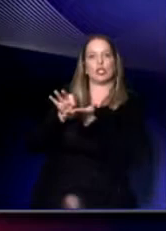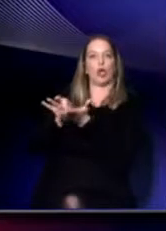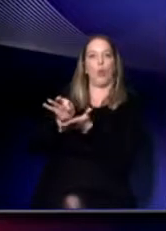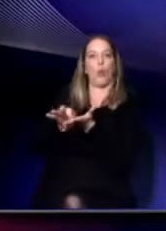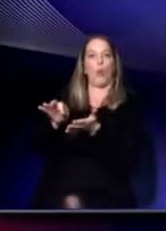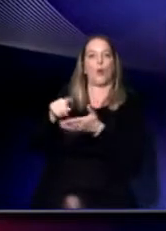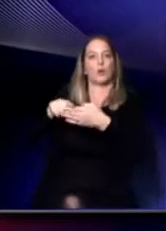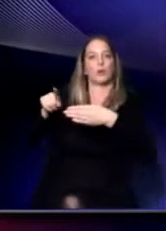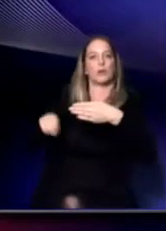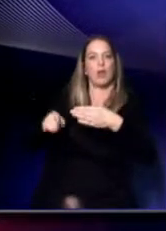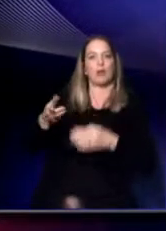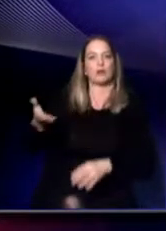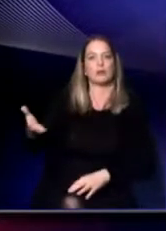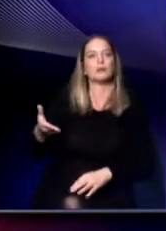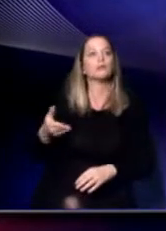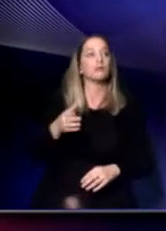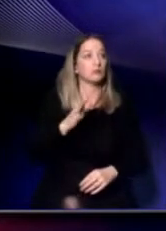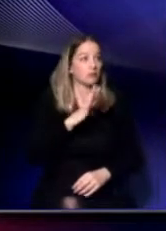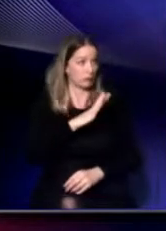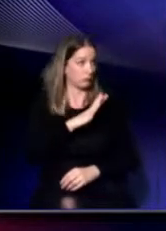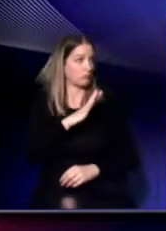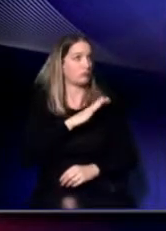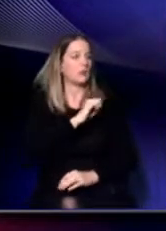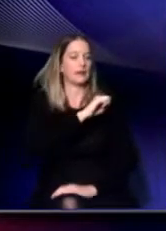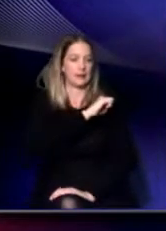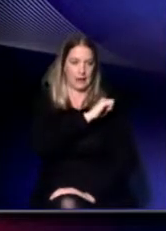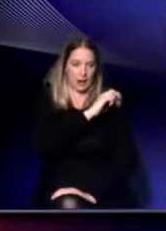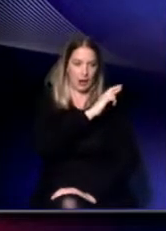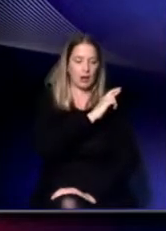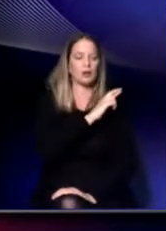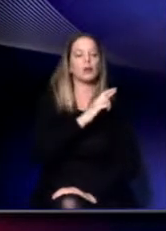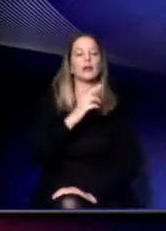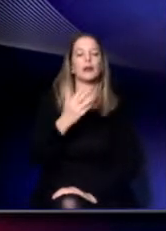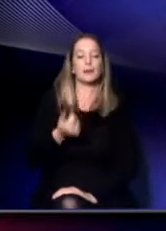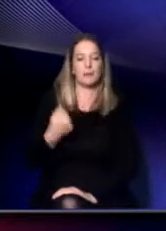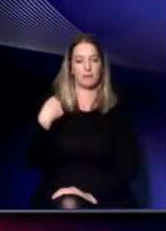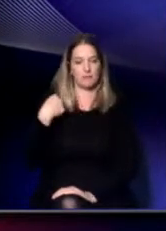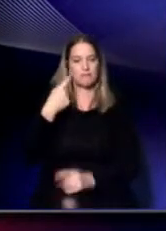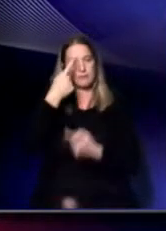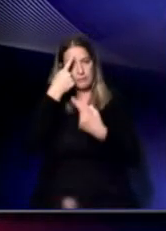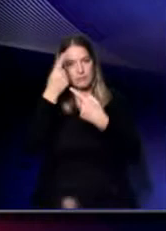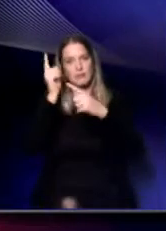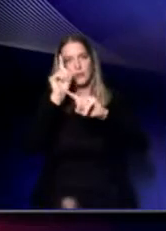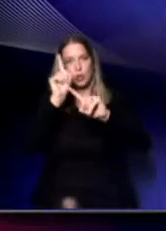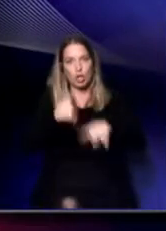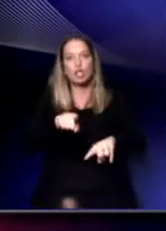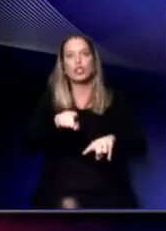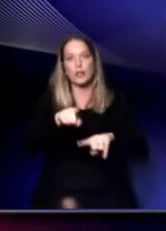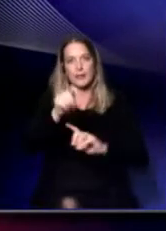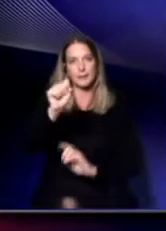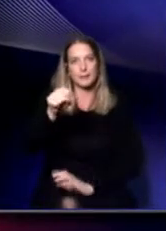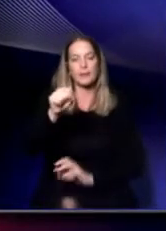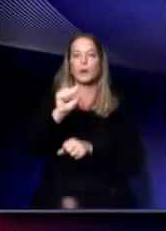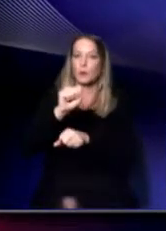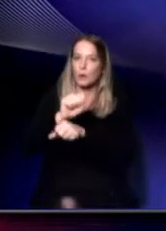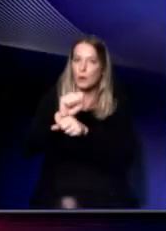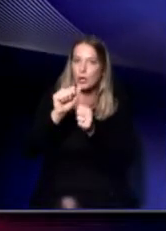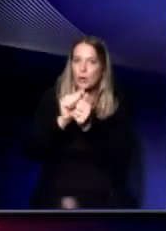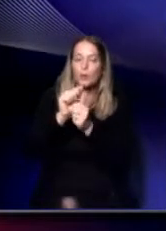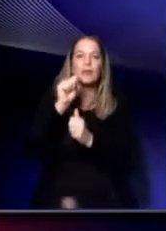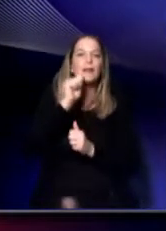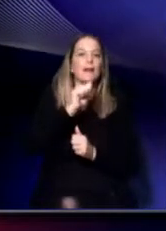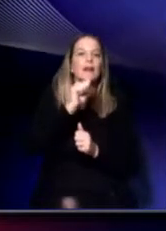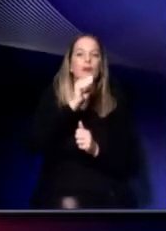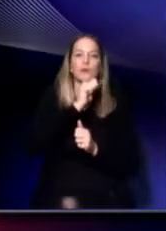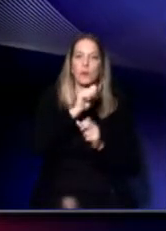I'm in full agreement. This is Annette speaking. We're working with the Arizona Department of